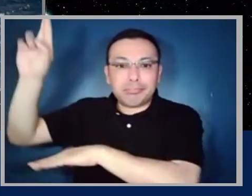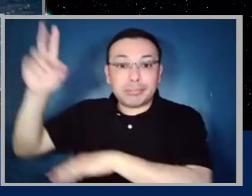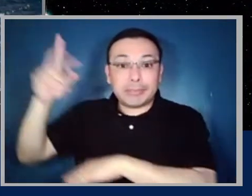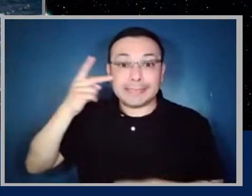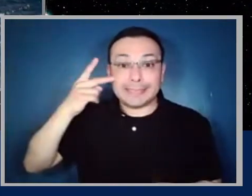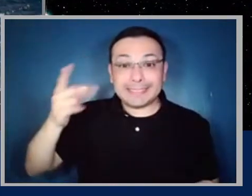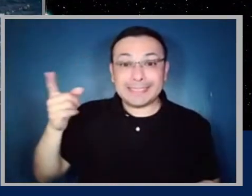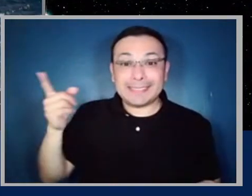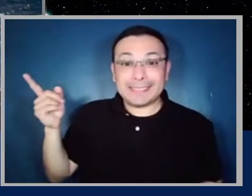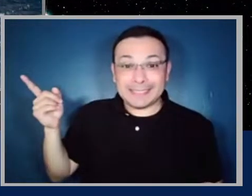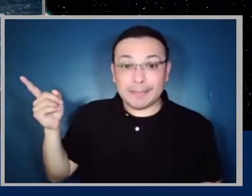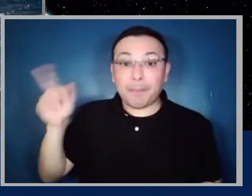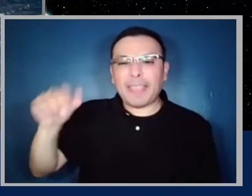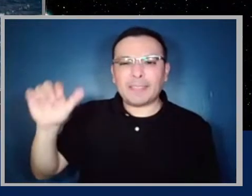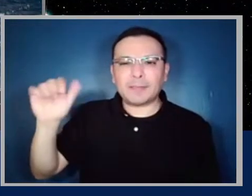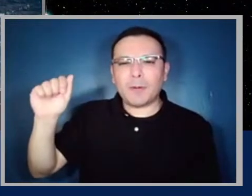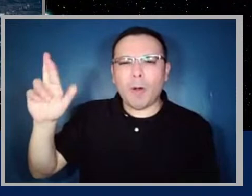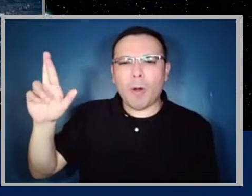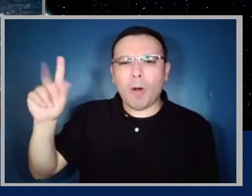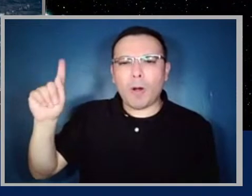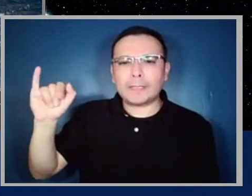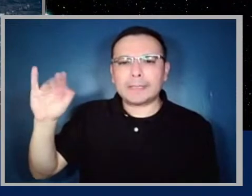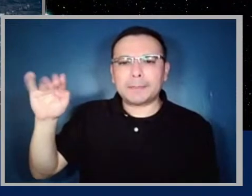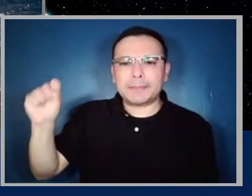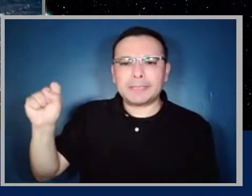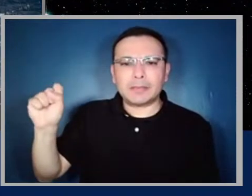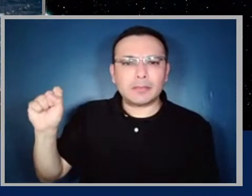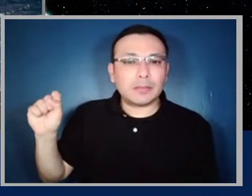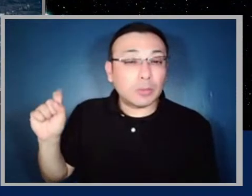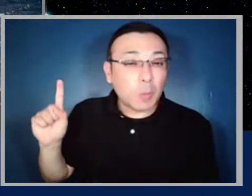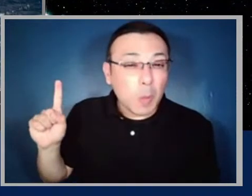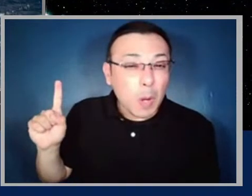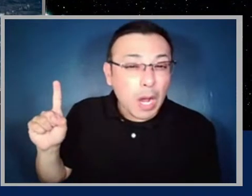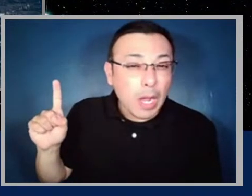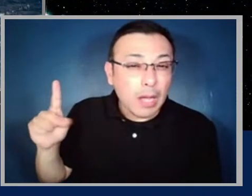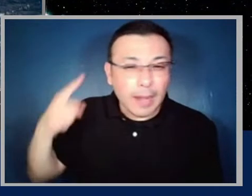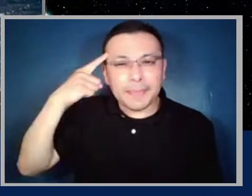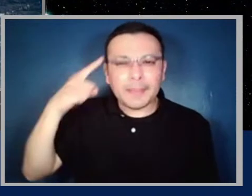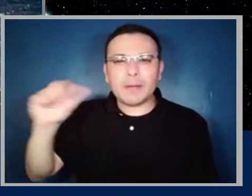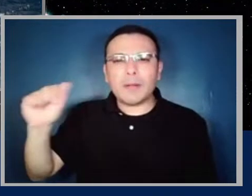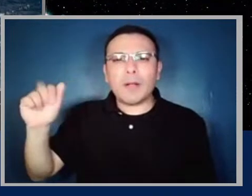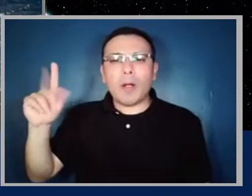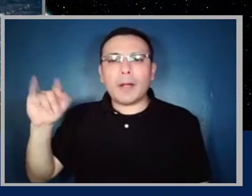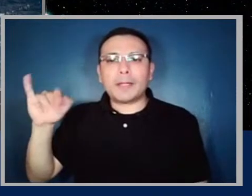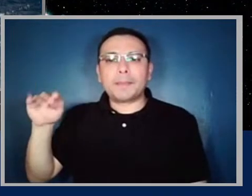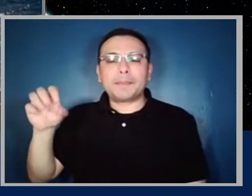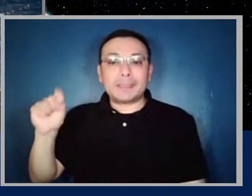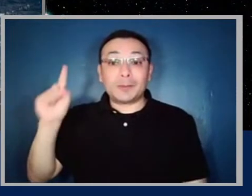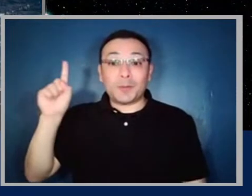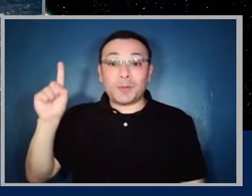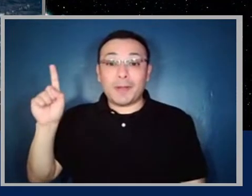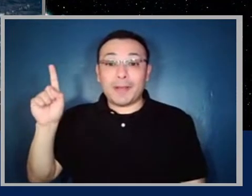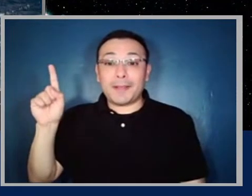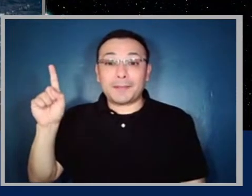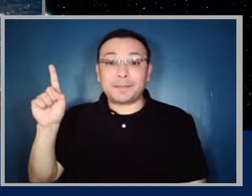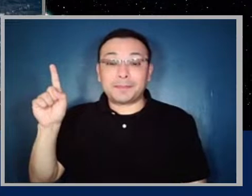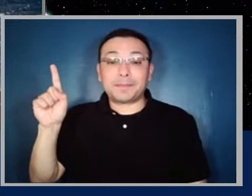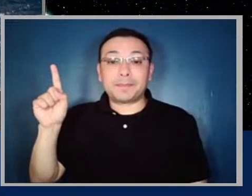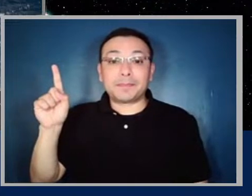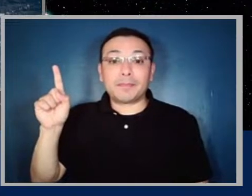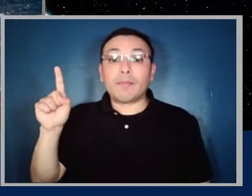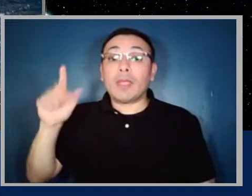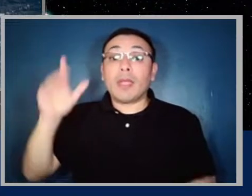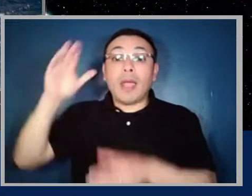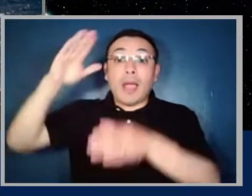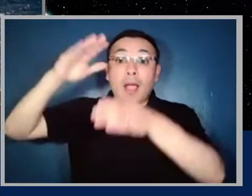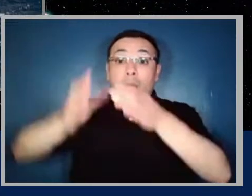This is actually Artemis 1, is it? I can't tell. Yeah, Artemis 1 Artemis 1 did not have a hatch on